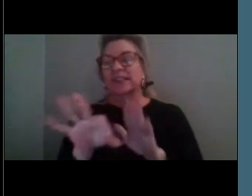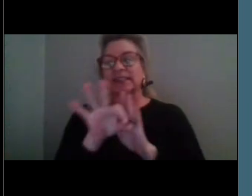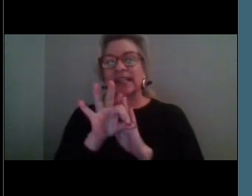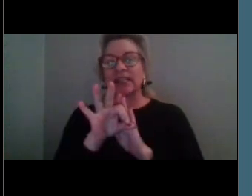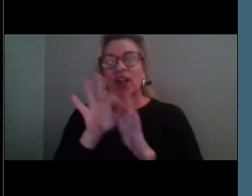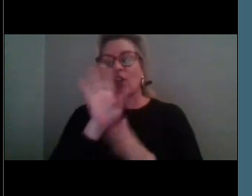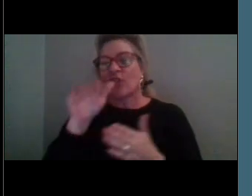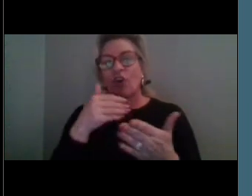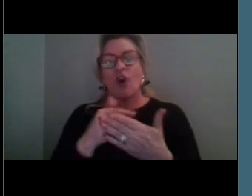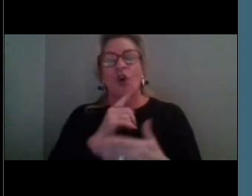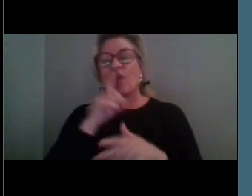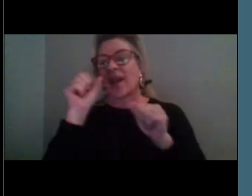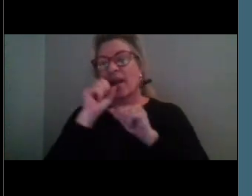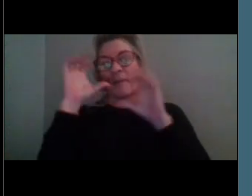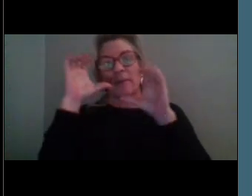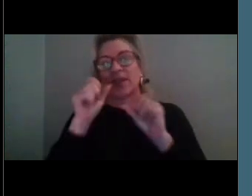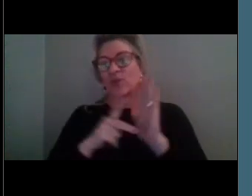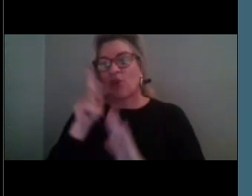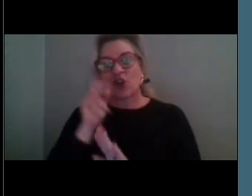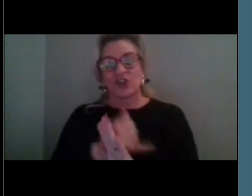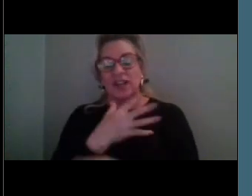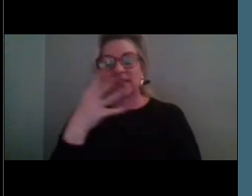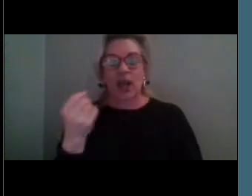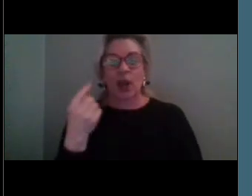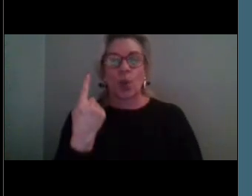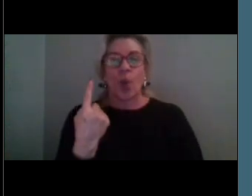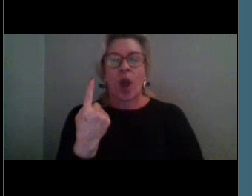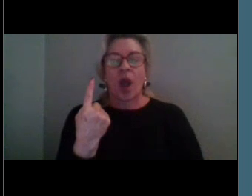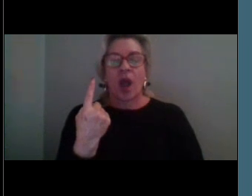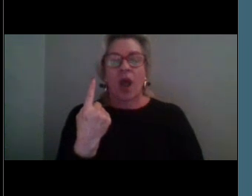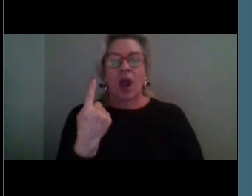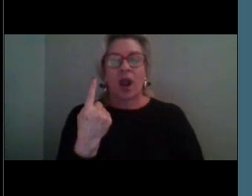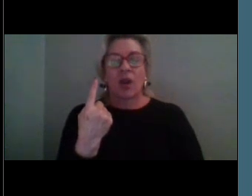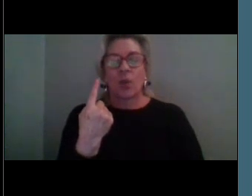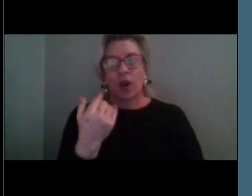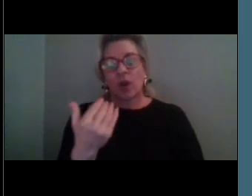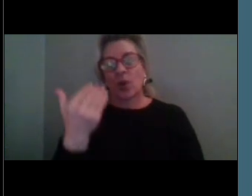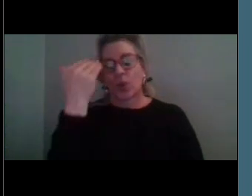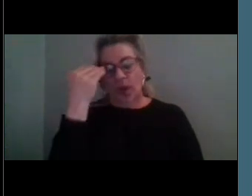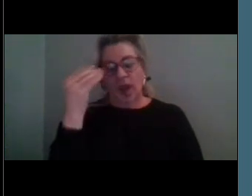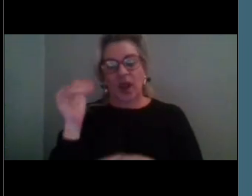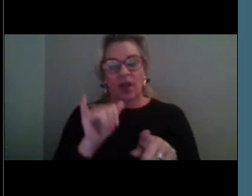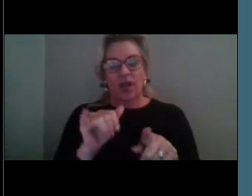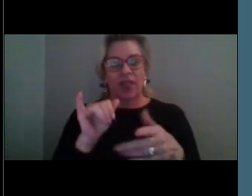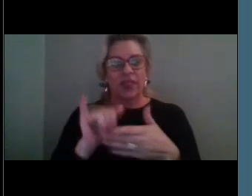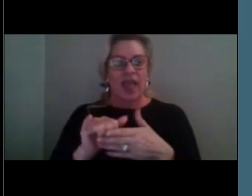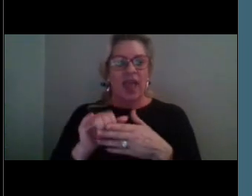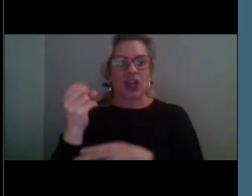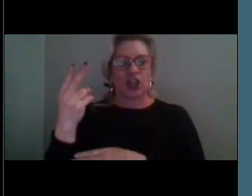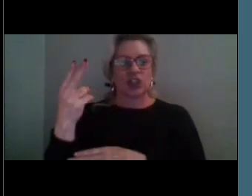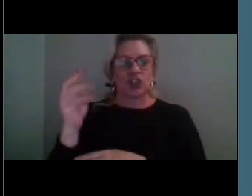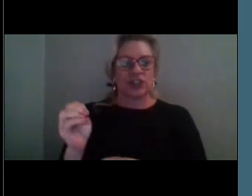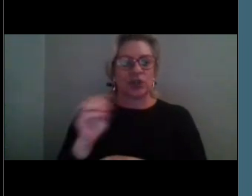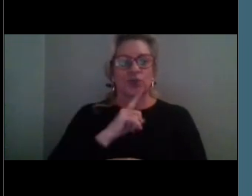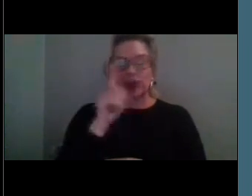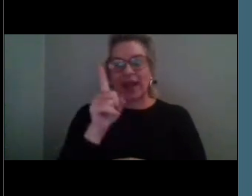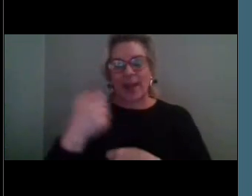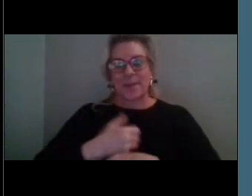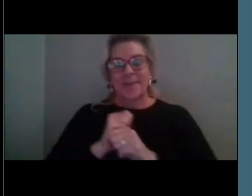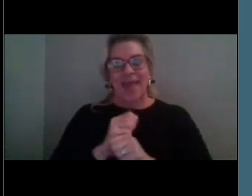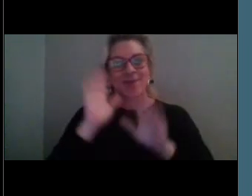all really amazing projects. And I want to acknowledge Alika Changizi because she created these great slides and